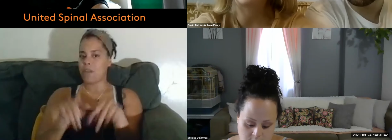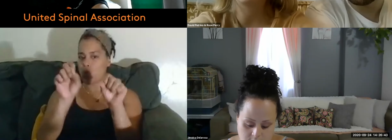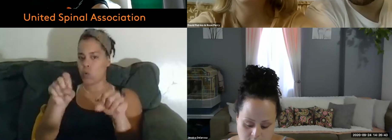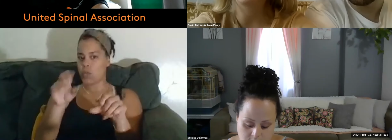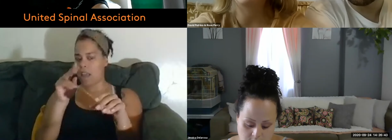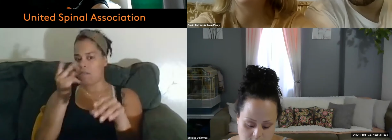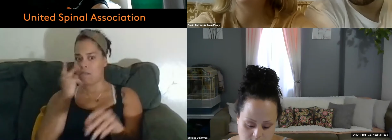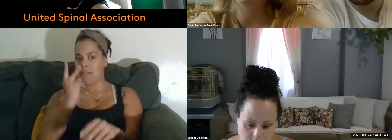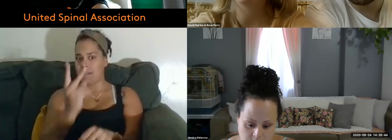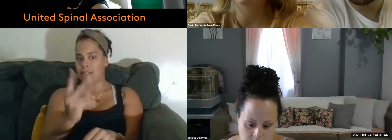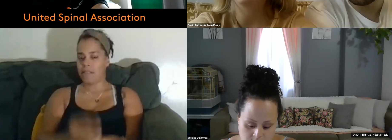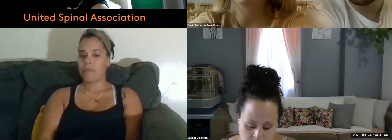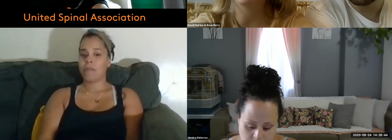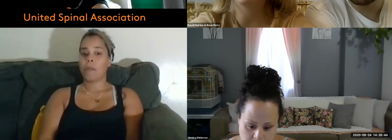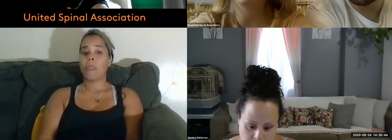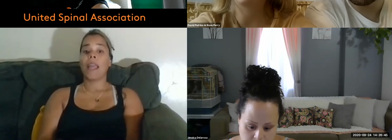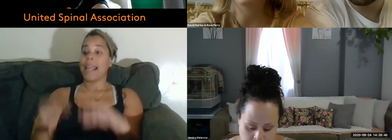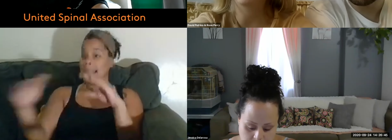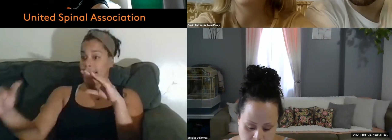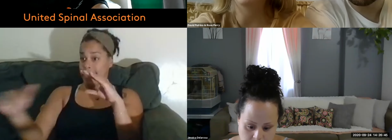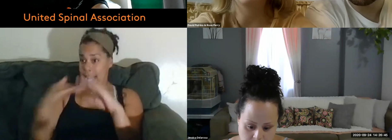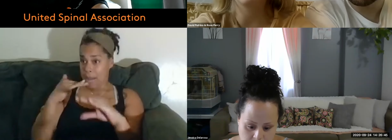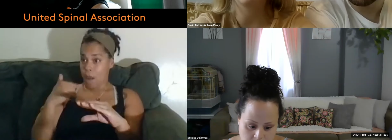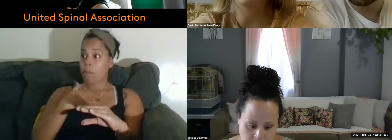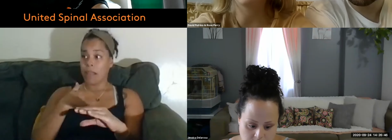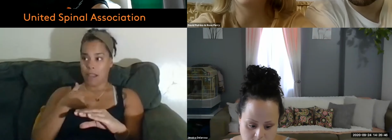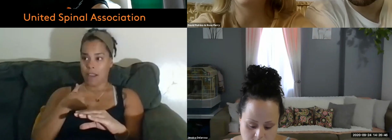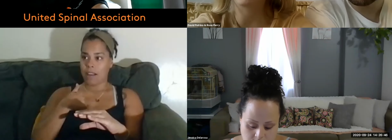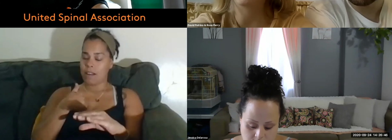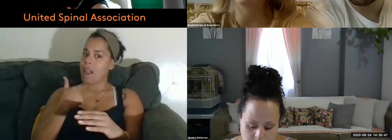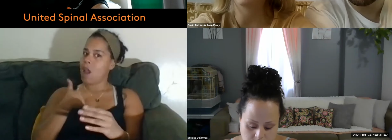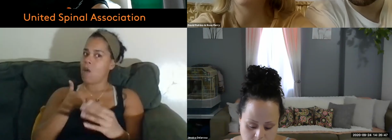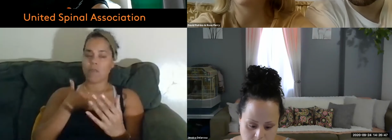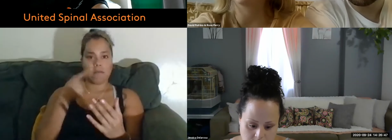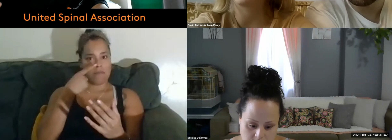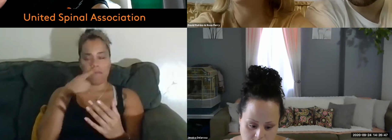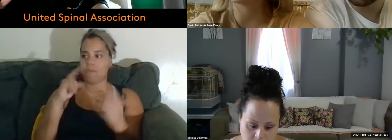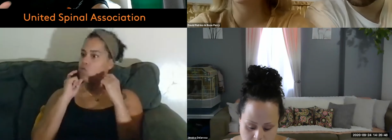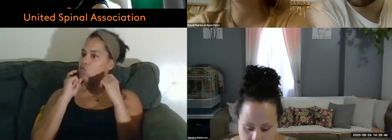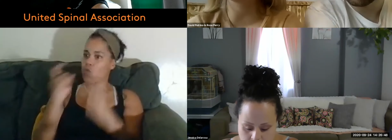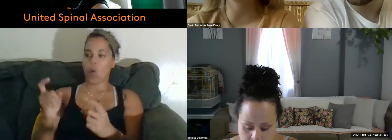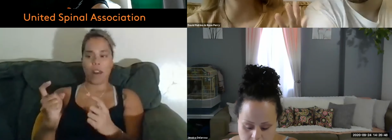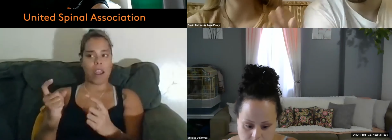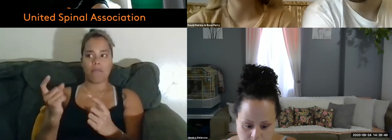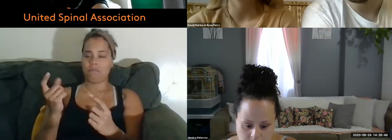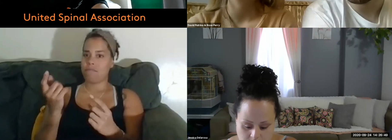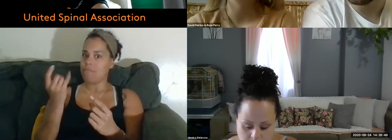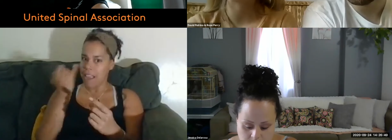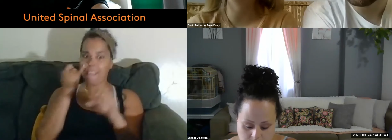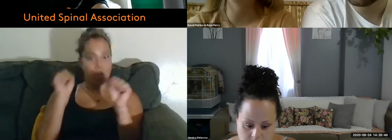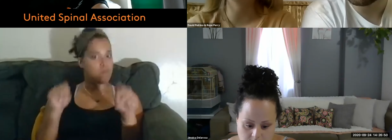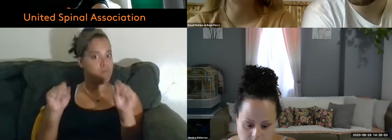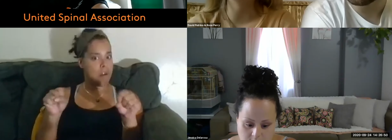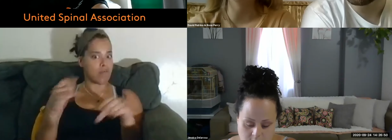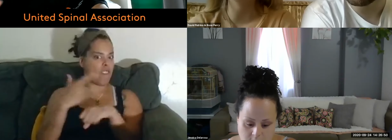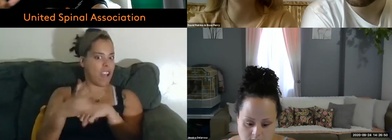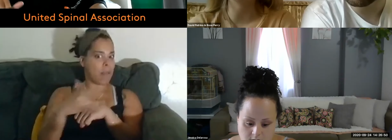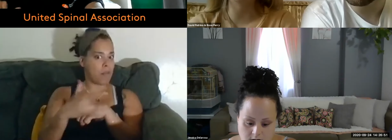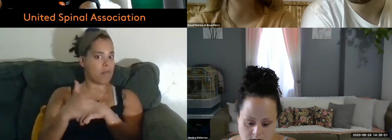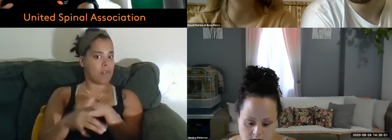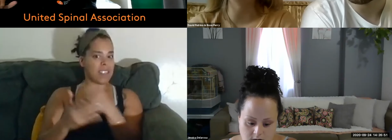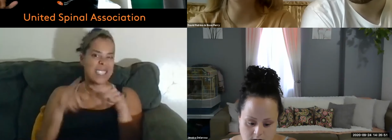You send me an email. We would love to donate as much as we are able to based on how much we've